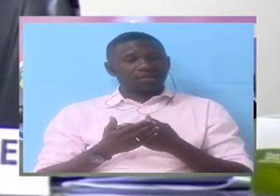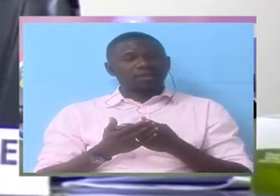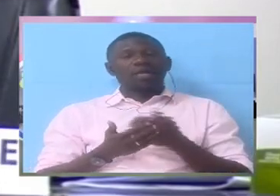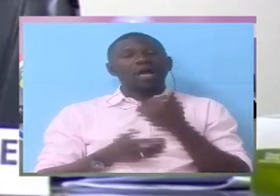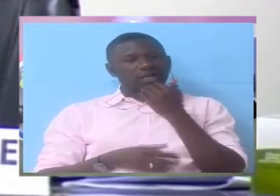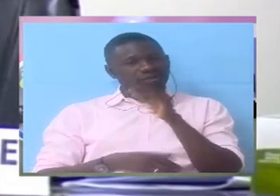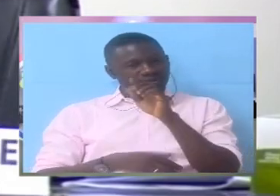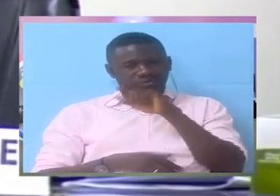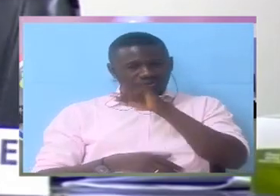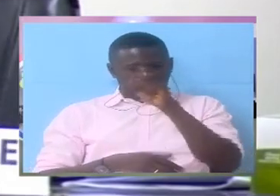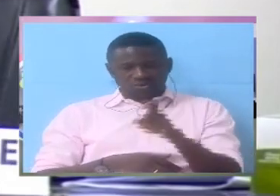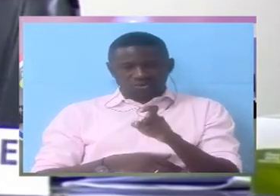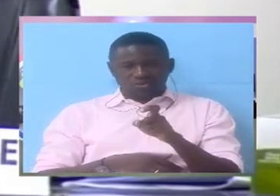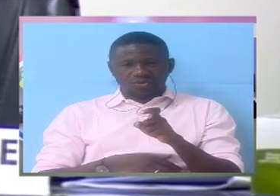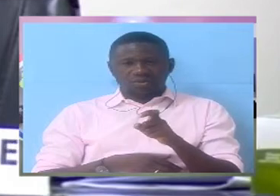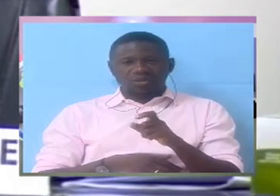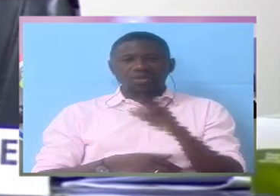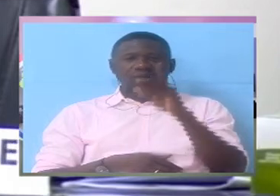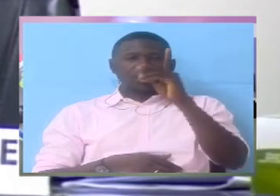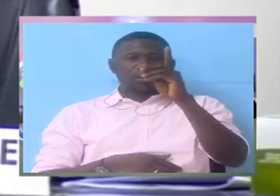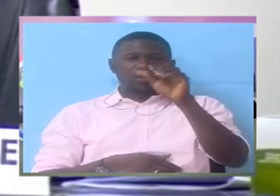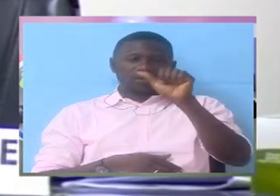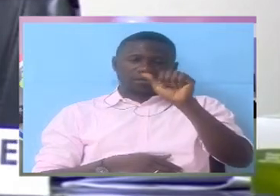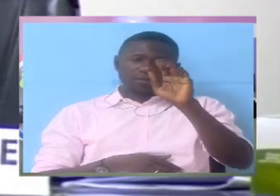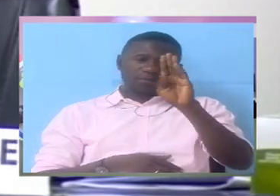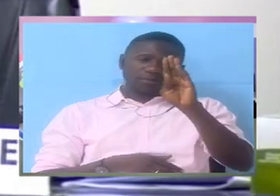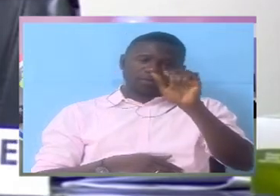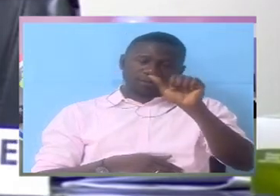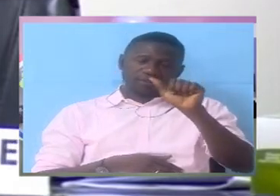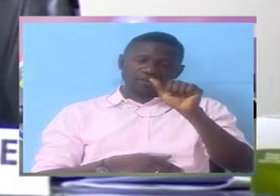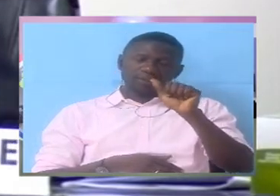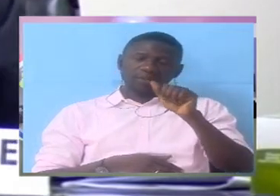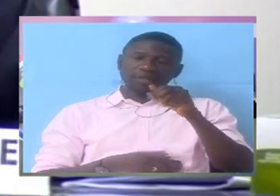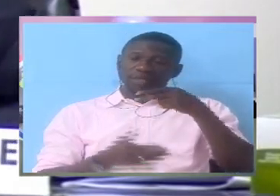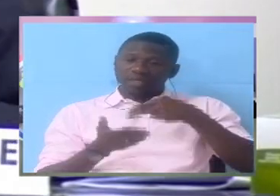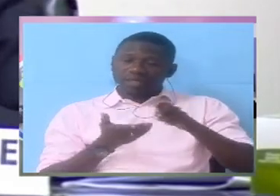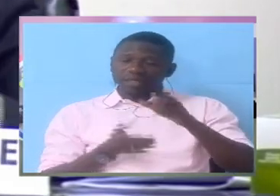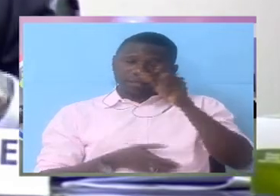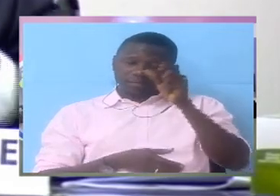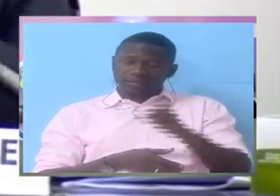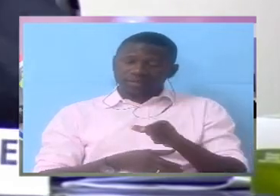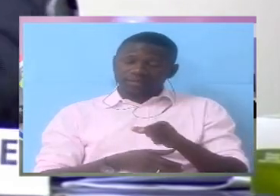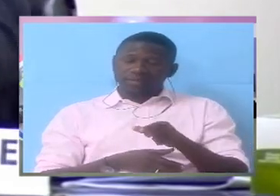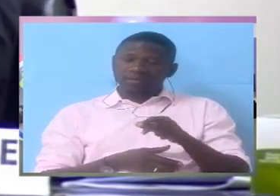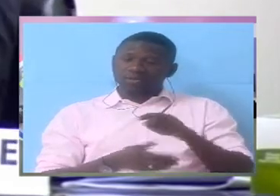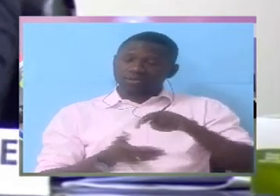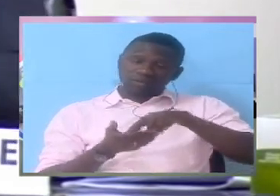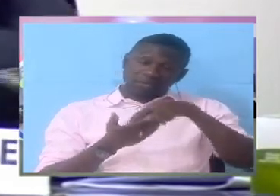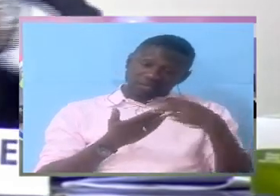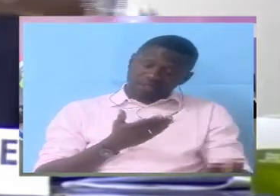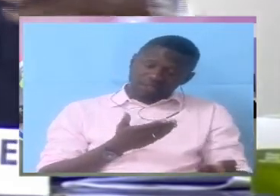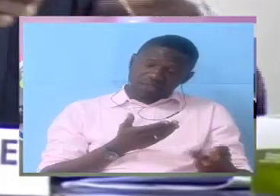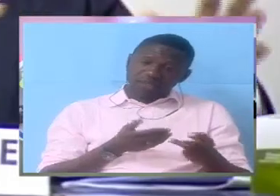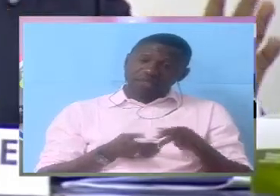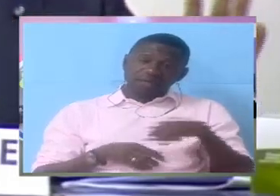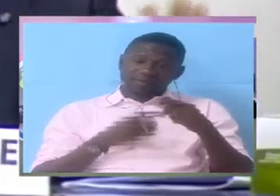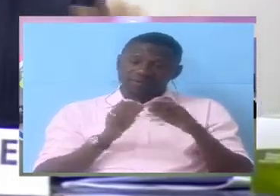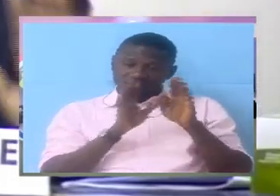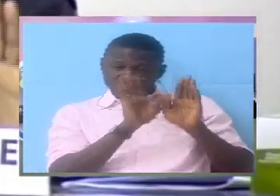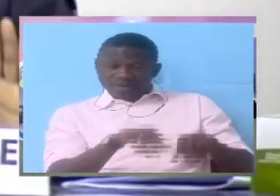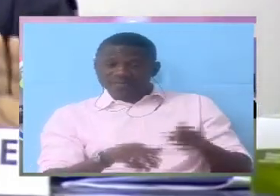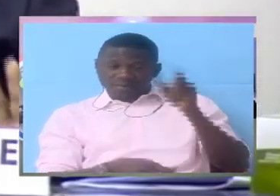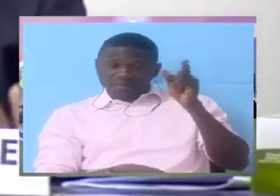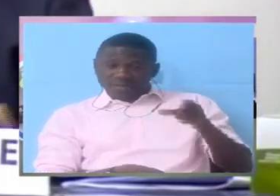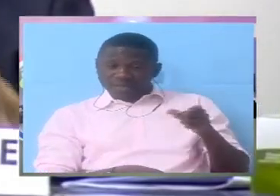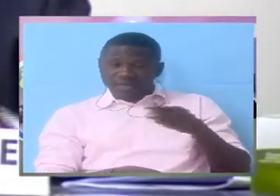his legs or under his feet. And then you leave the person there, you left. Ina said and